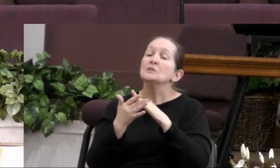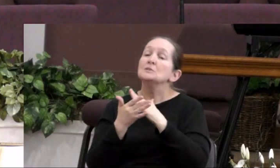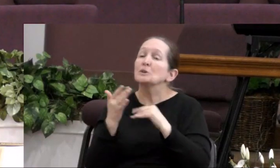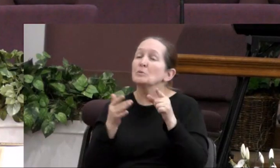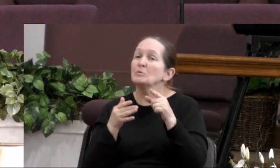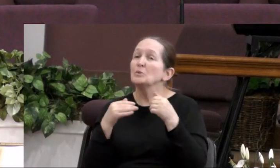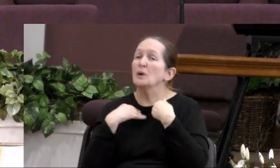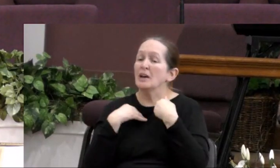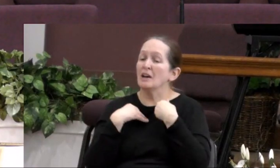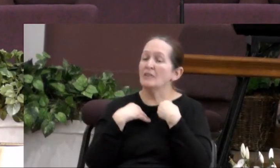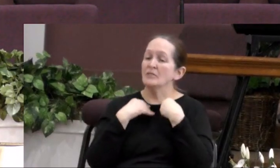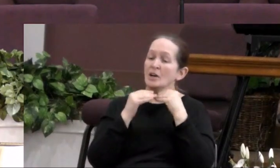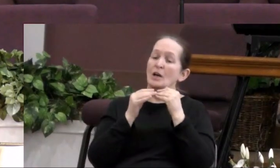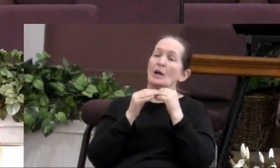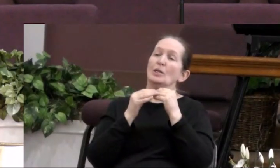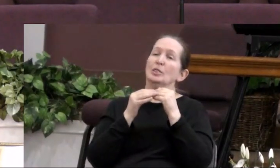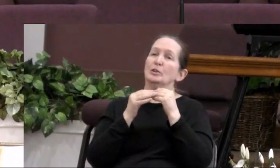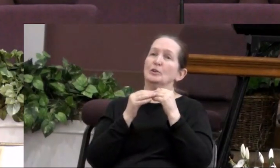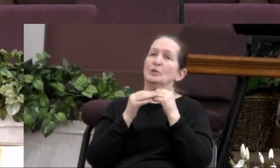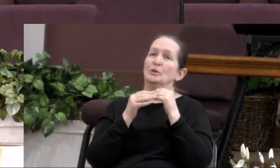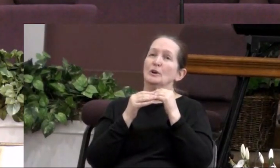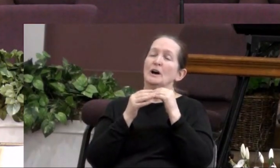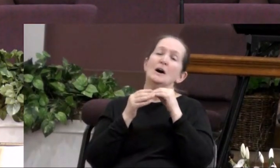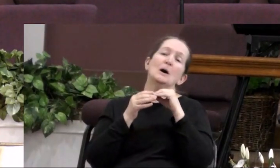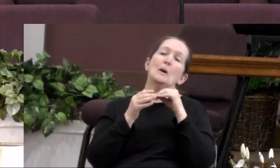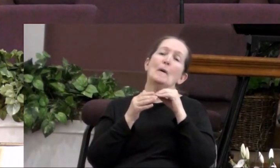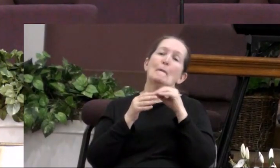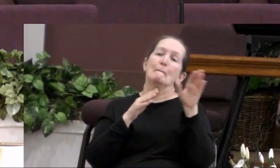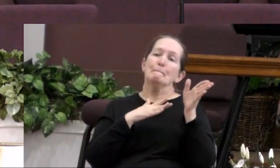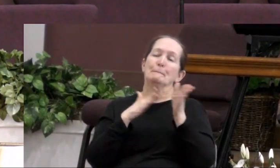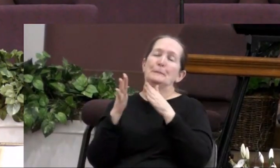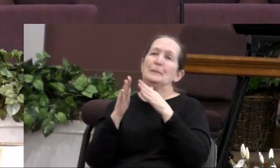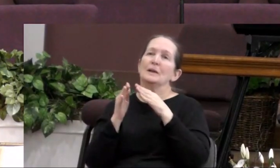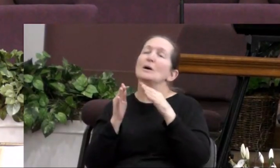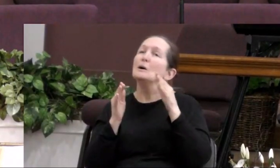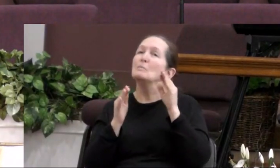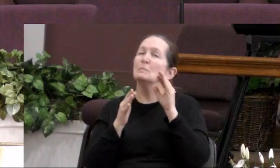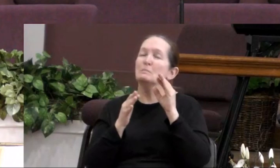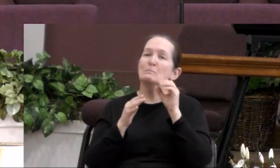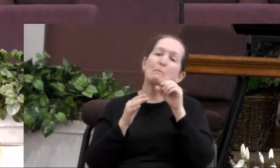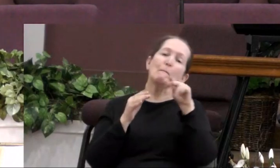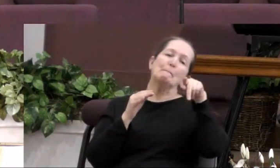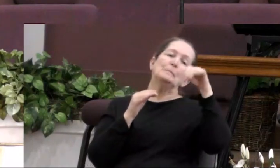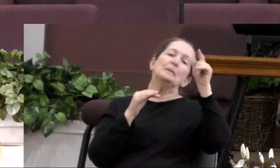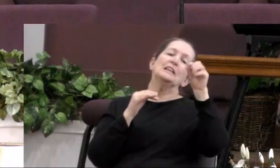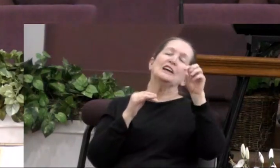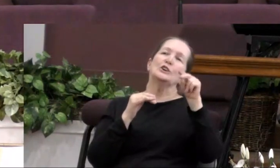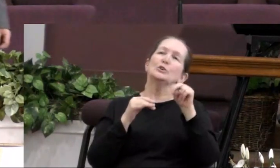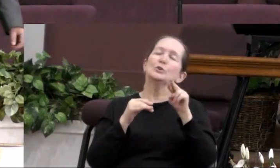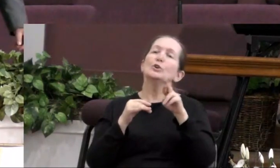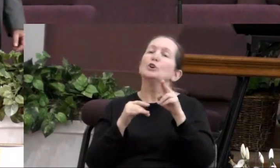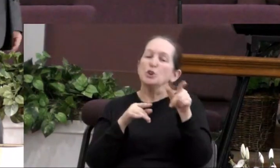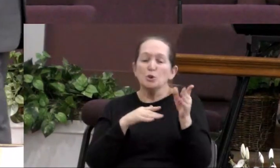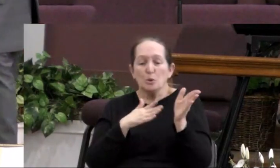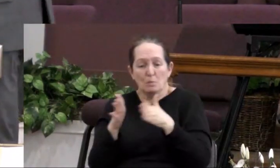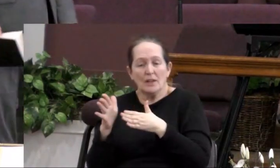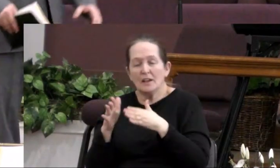have a little day planner where you've got the whole day planned out. You set the week out ahead of you.